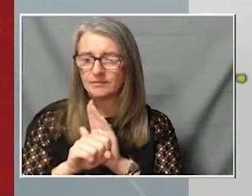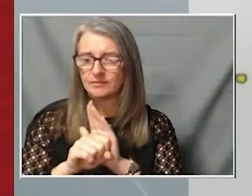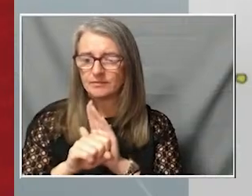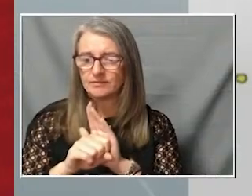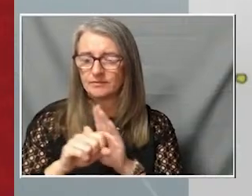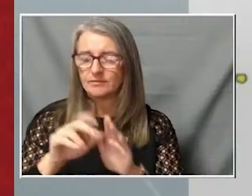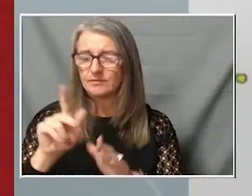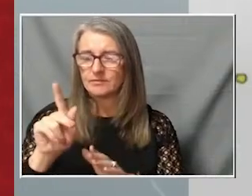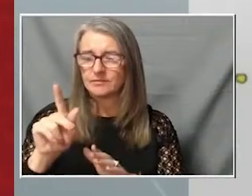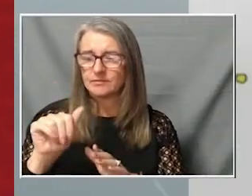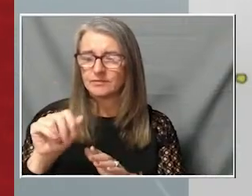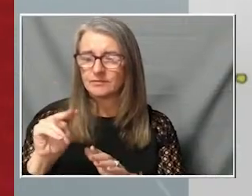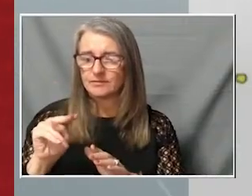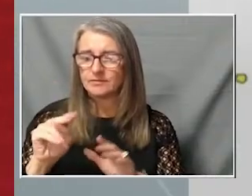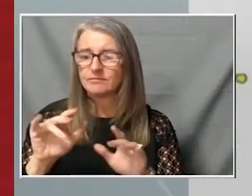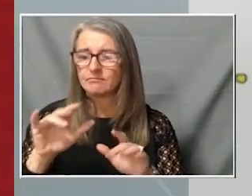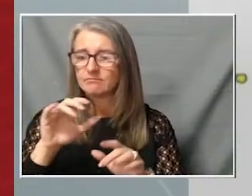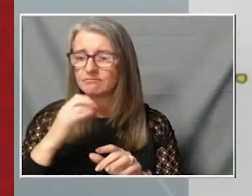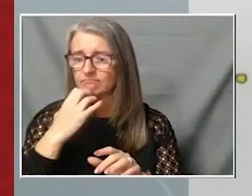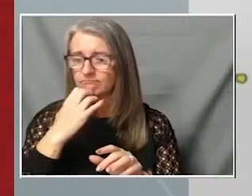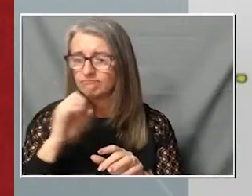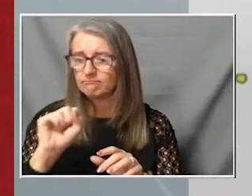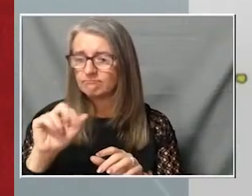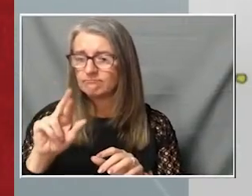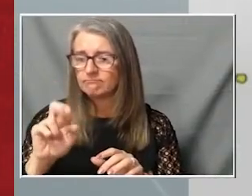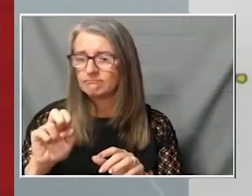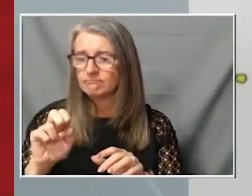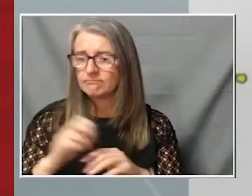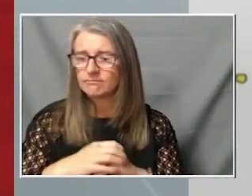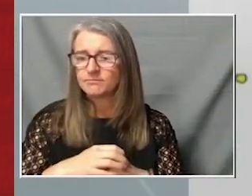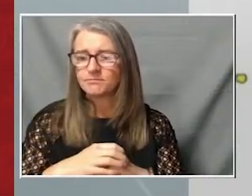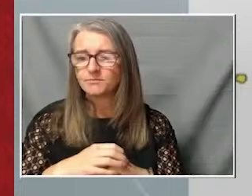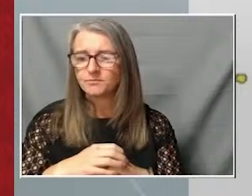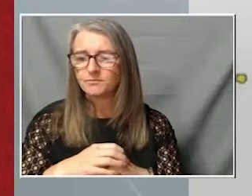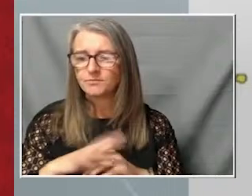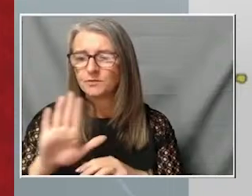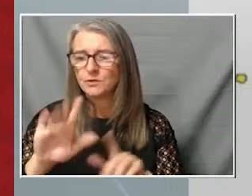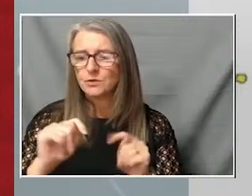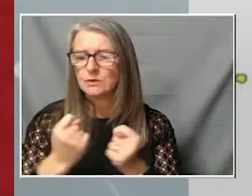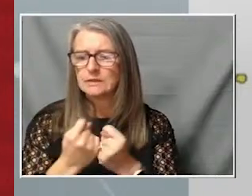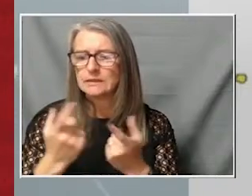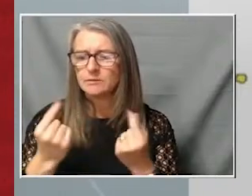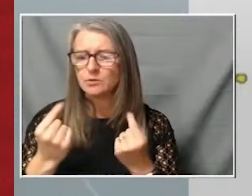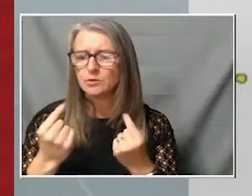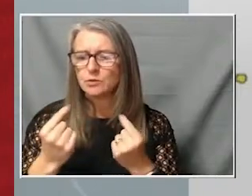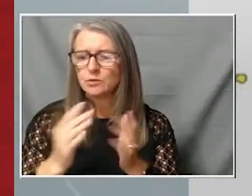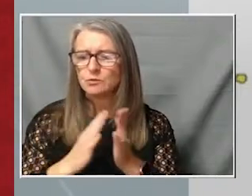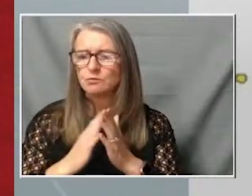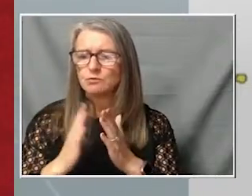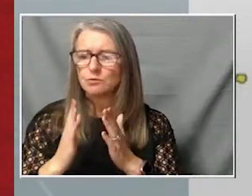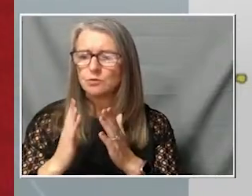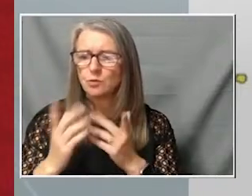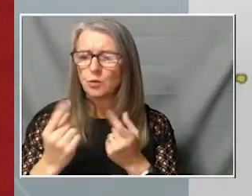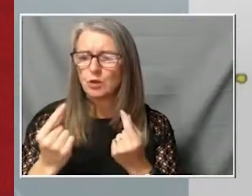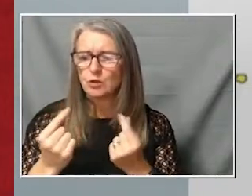Kansas is a state that does care. So tell us about what your team does and what kind of initiatives you're pushing